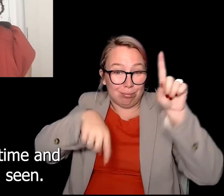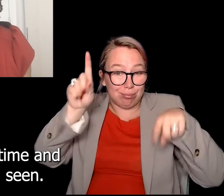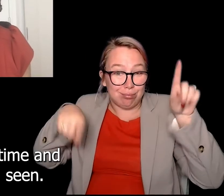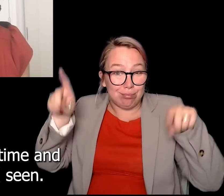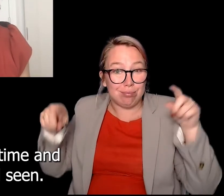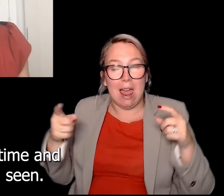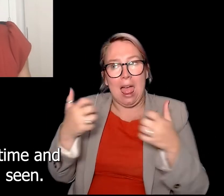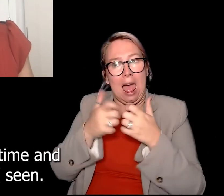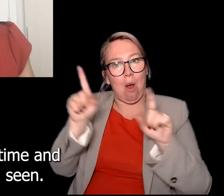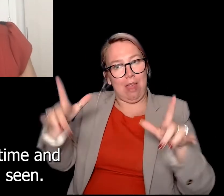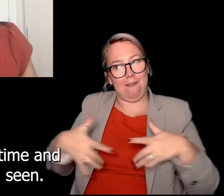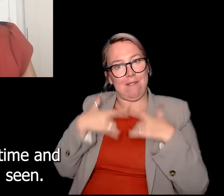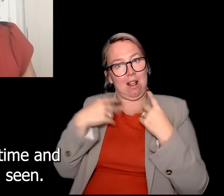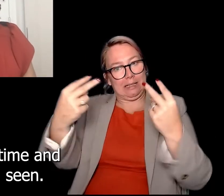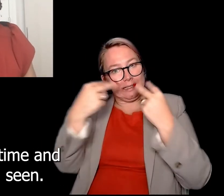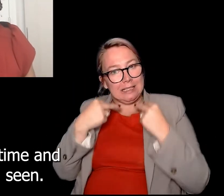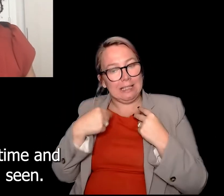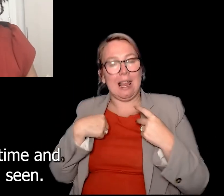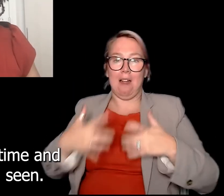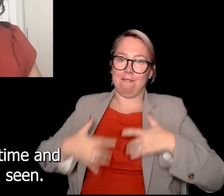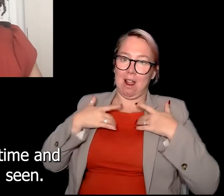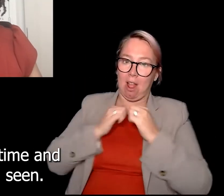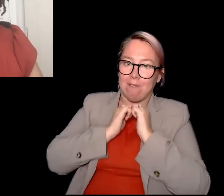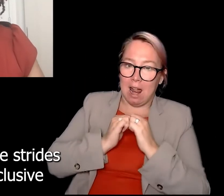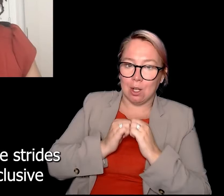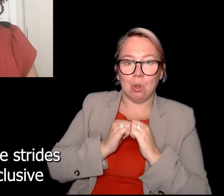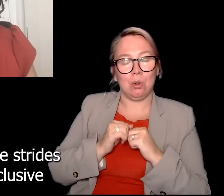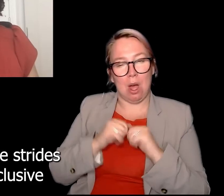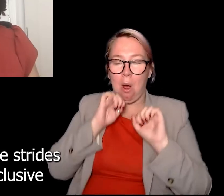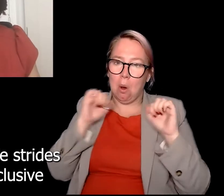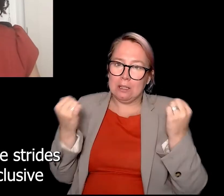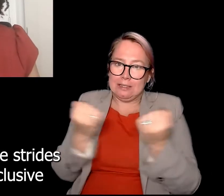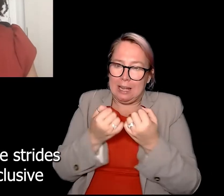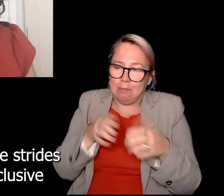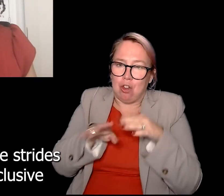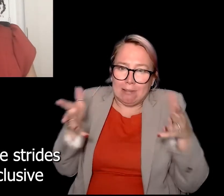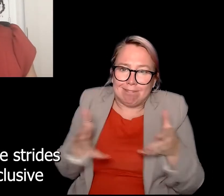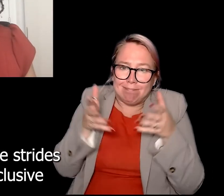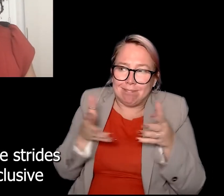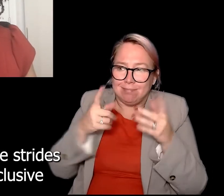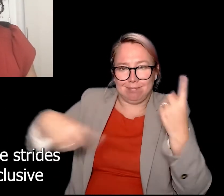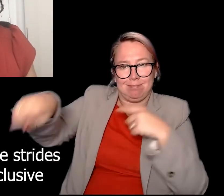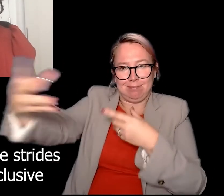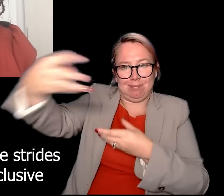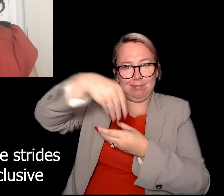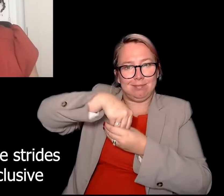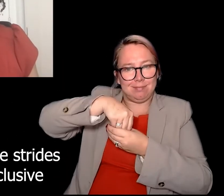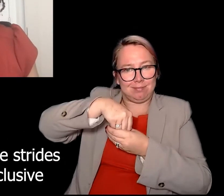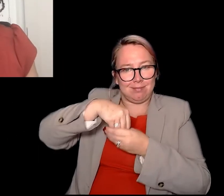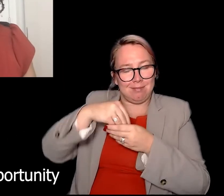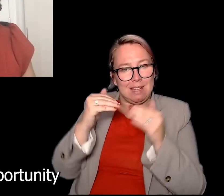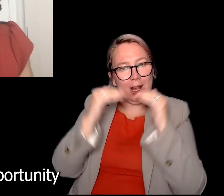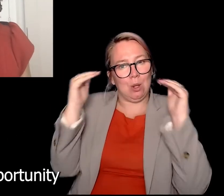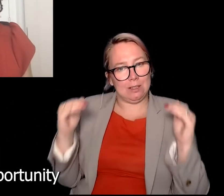playing Xbox at the time, and you know, helping to make them feel seen. The team has made incredible strides in making gaming more